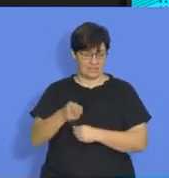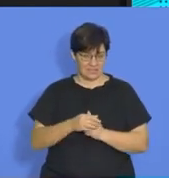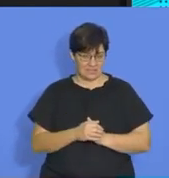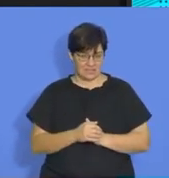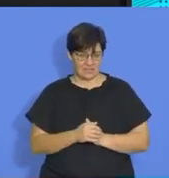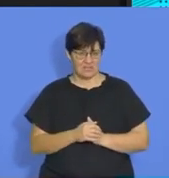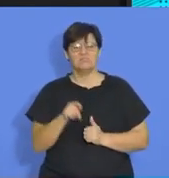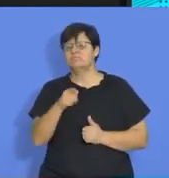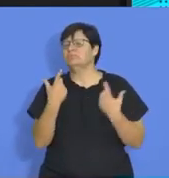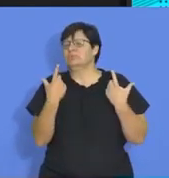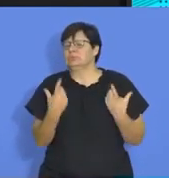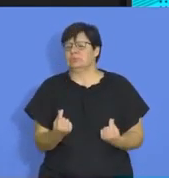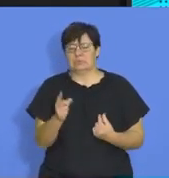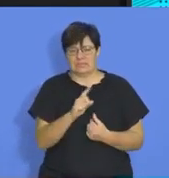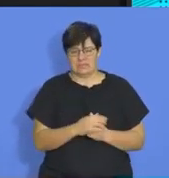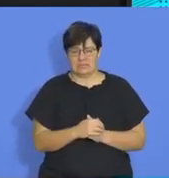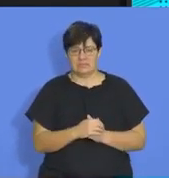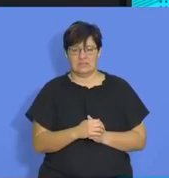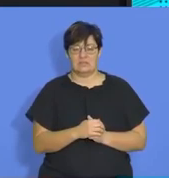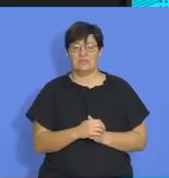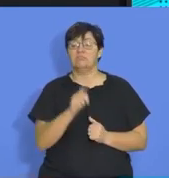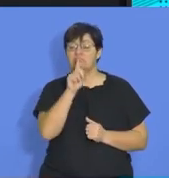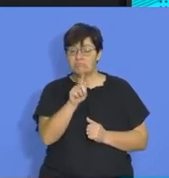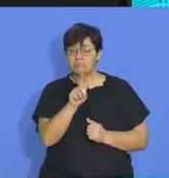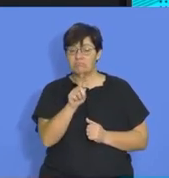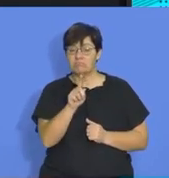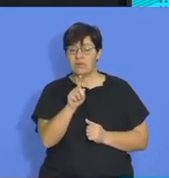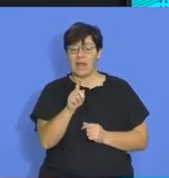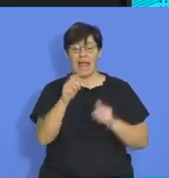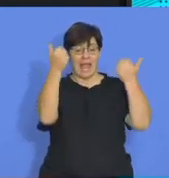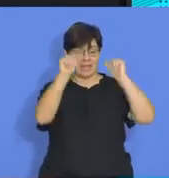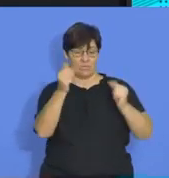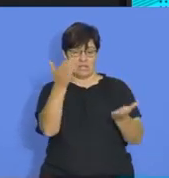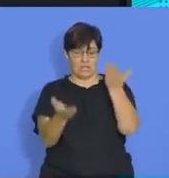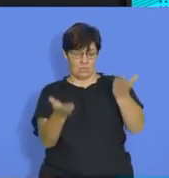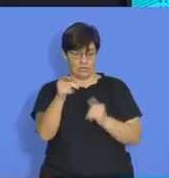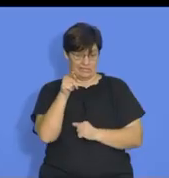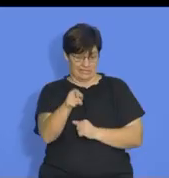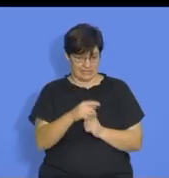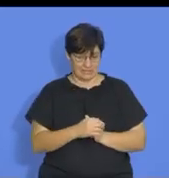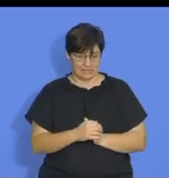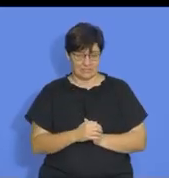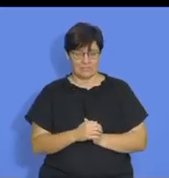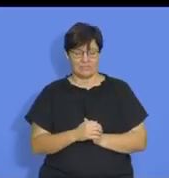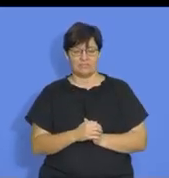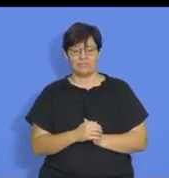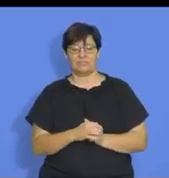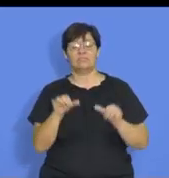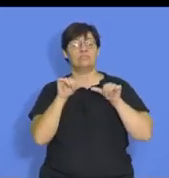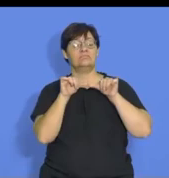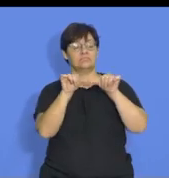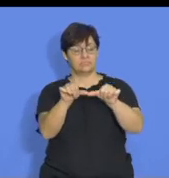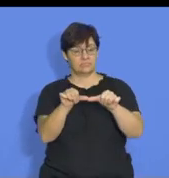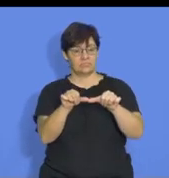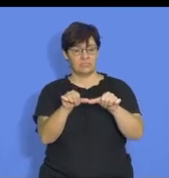this particular segment is now look at the accounting equation. Right, so let's carry on. Remember guys, I